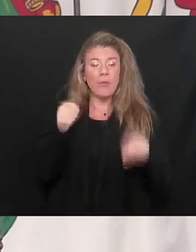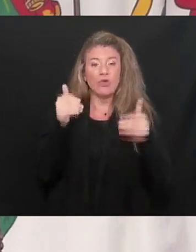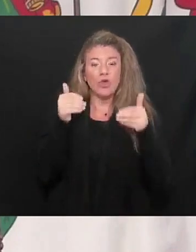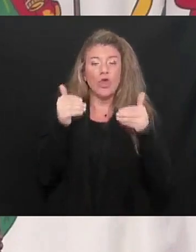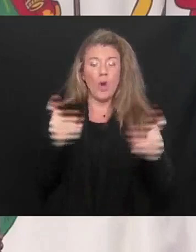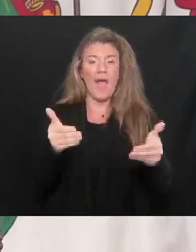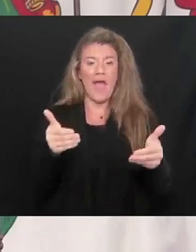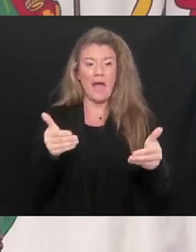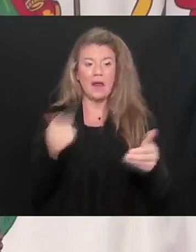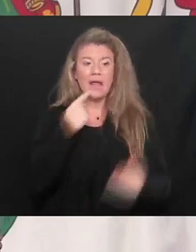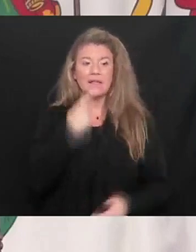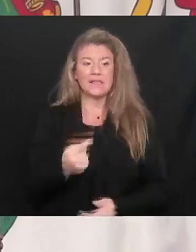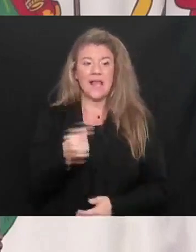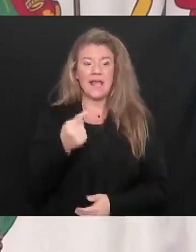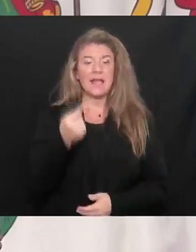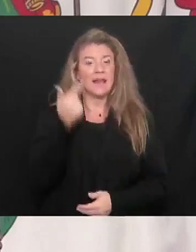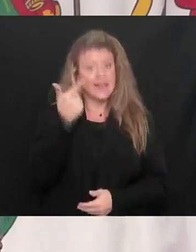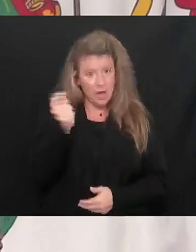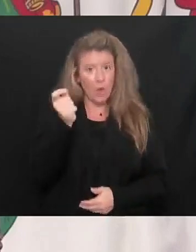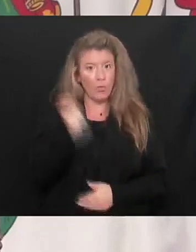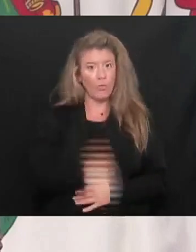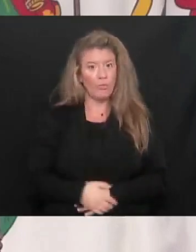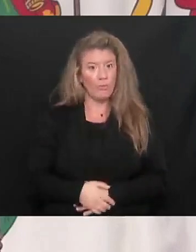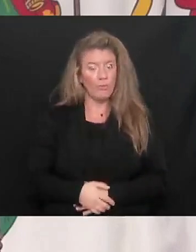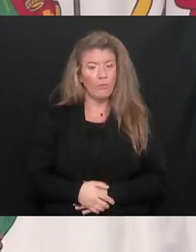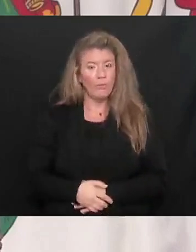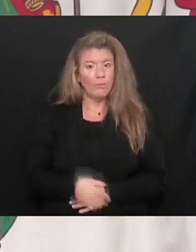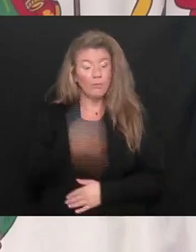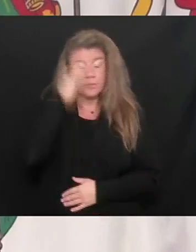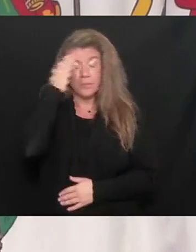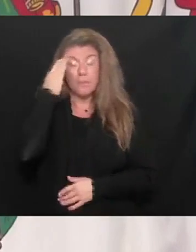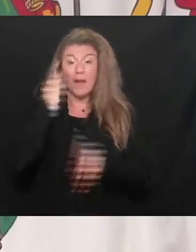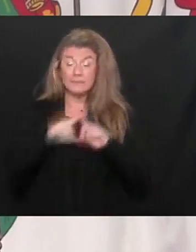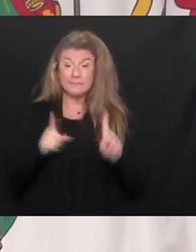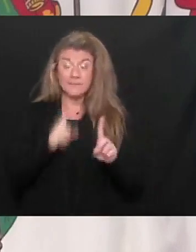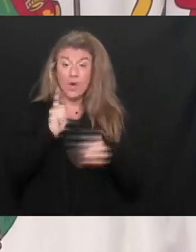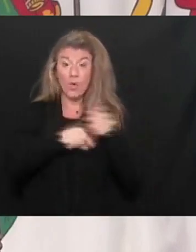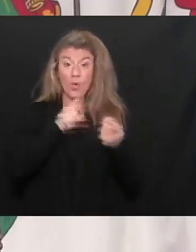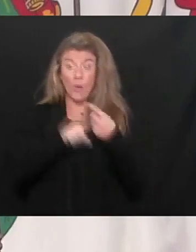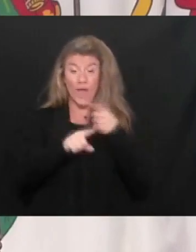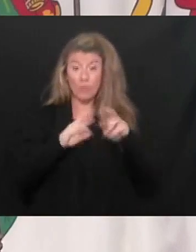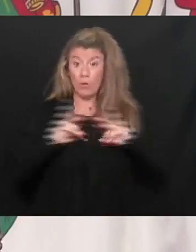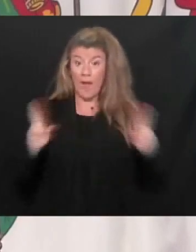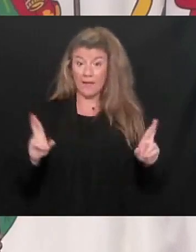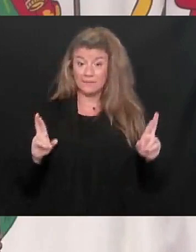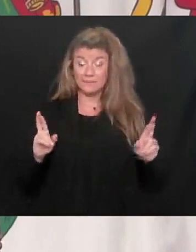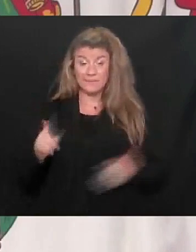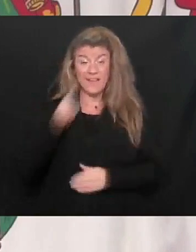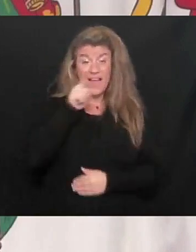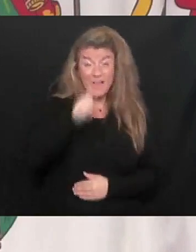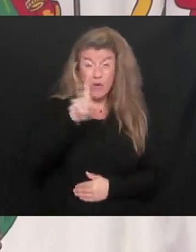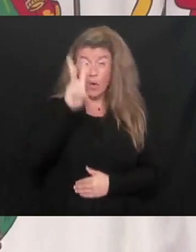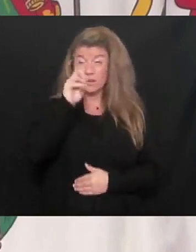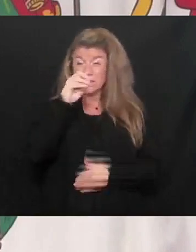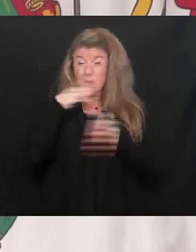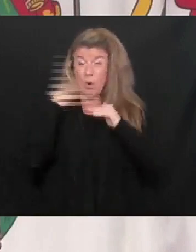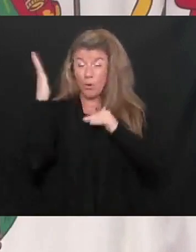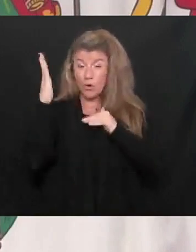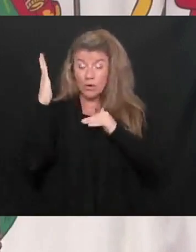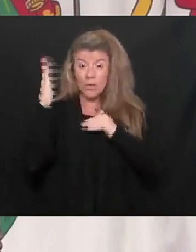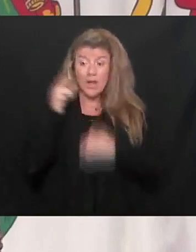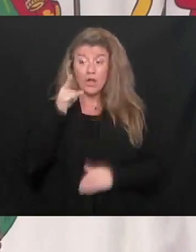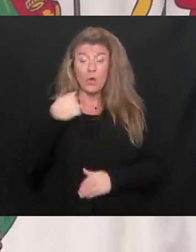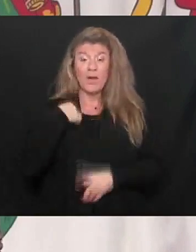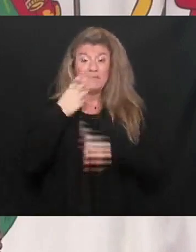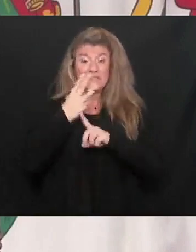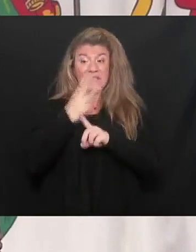and say, let's go. But when we're ready to go, if you're 60 and older and you are 6